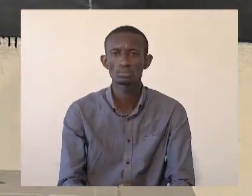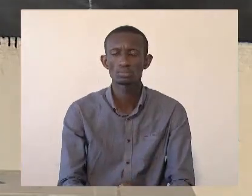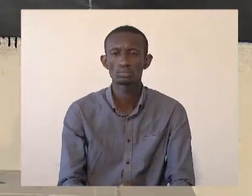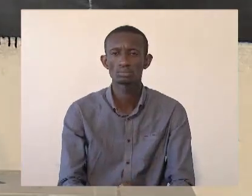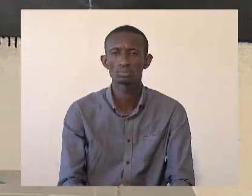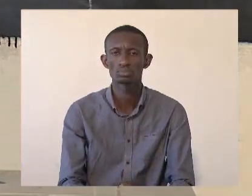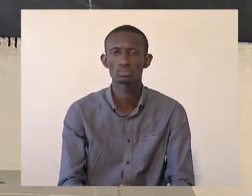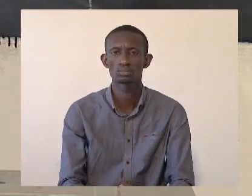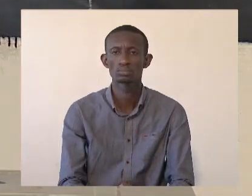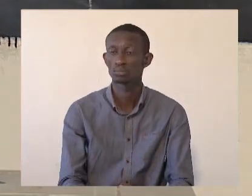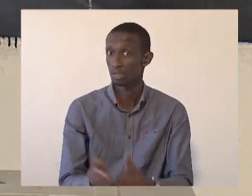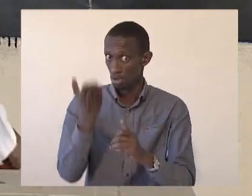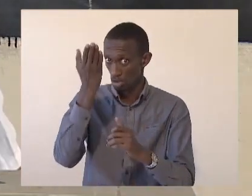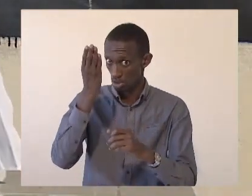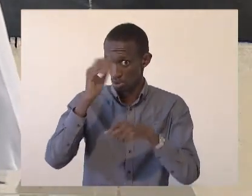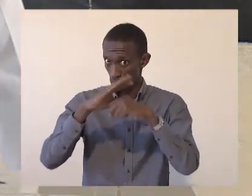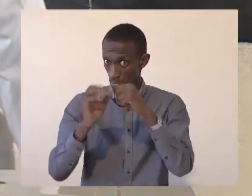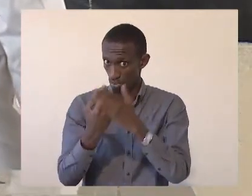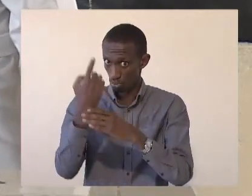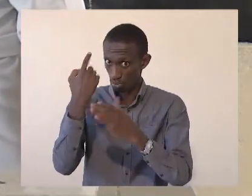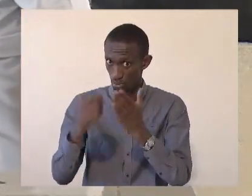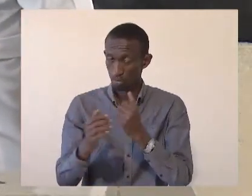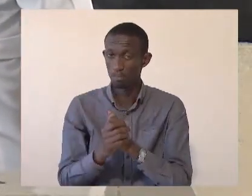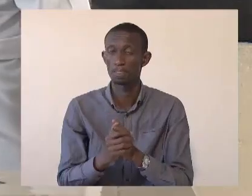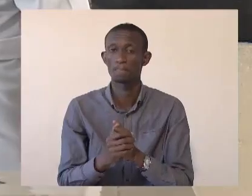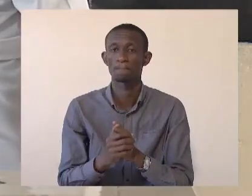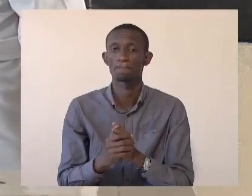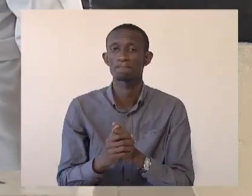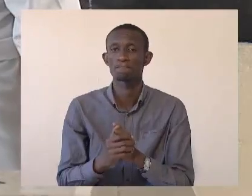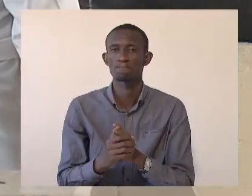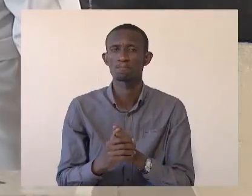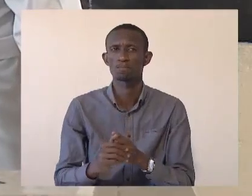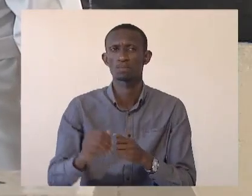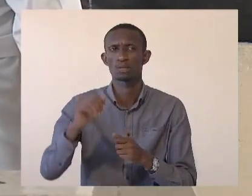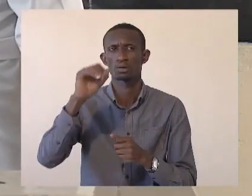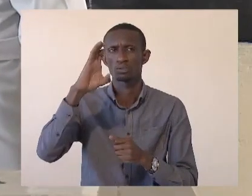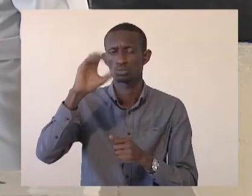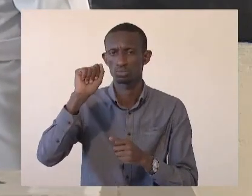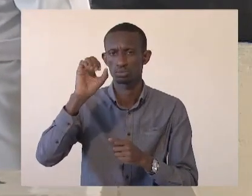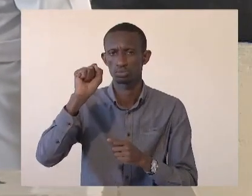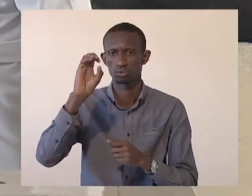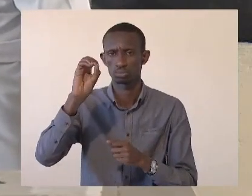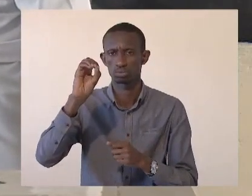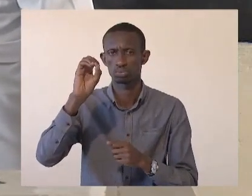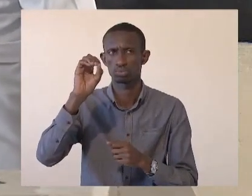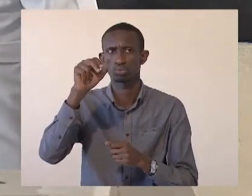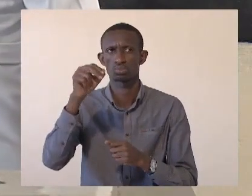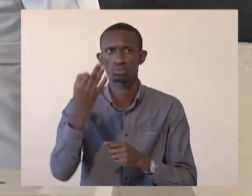So what we produce on the first equation is calcium sulfite